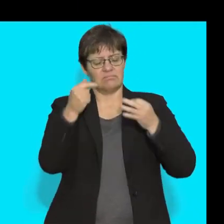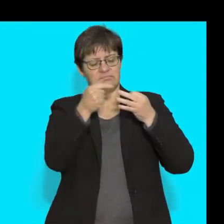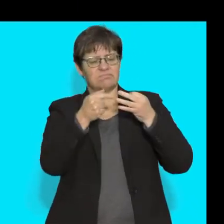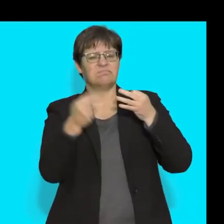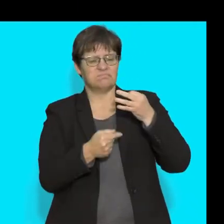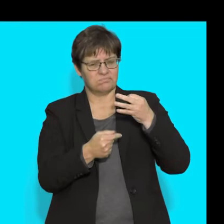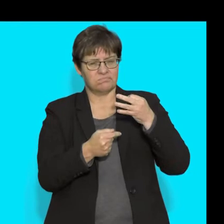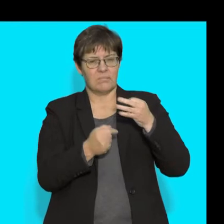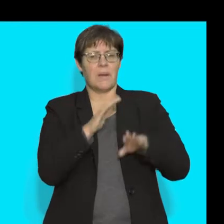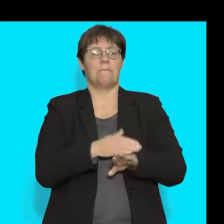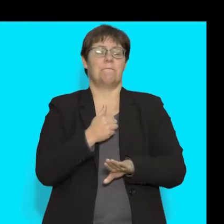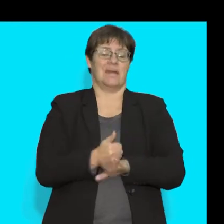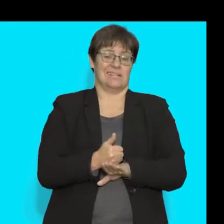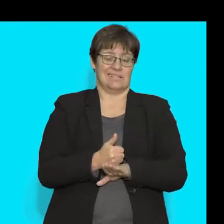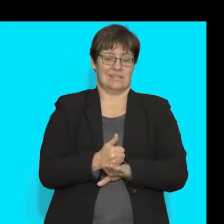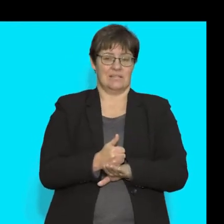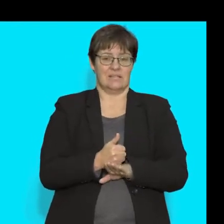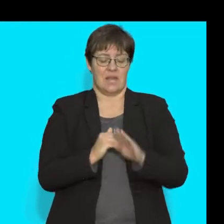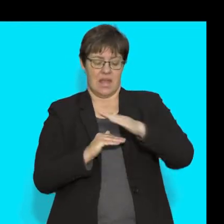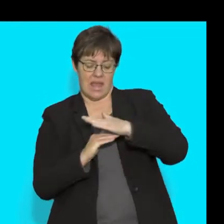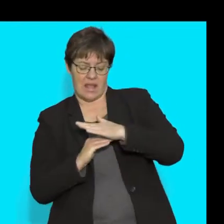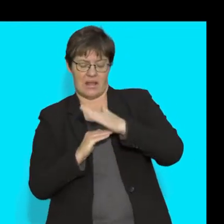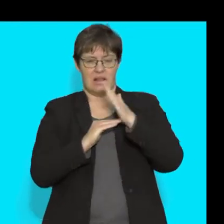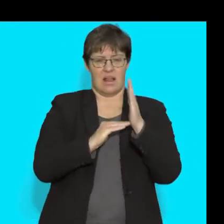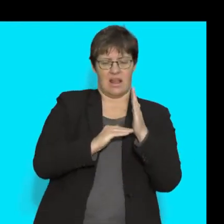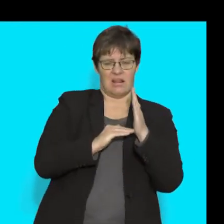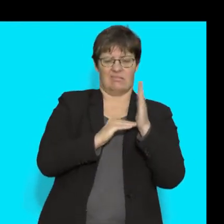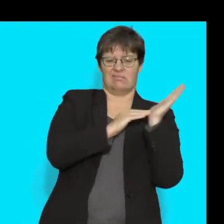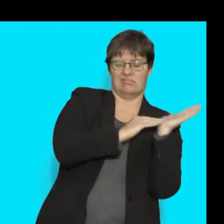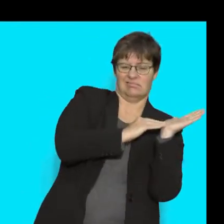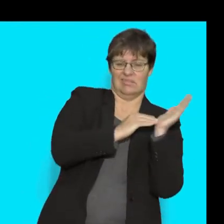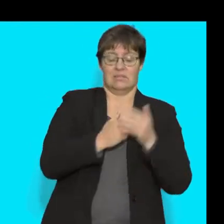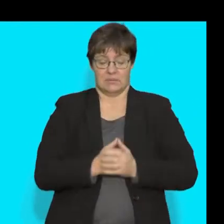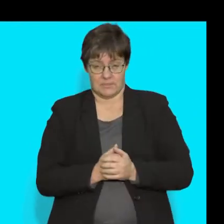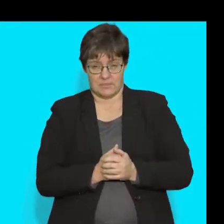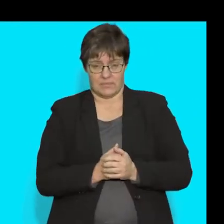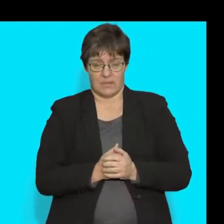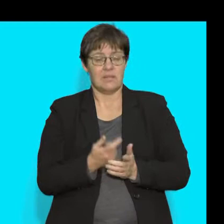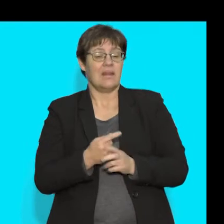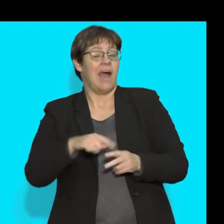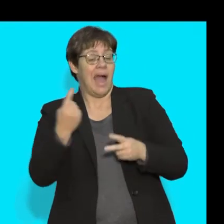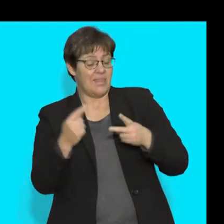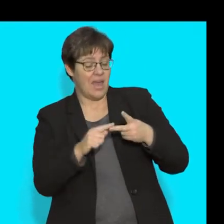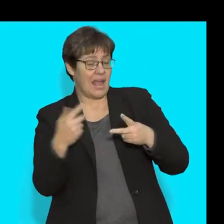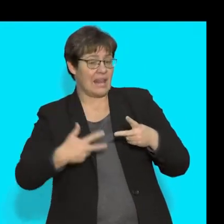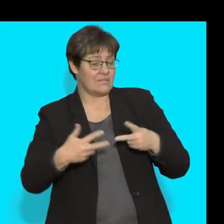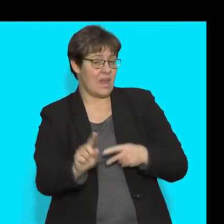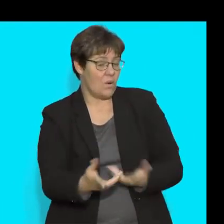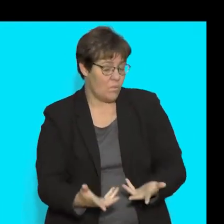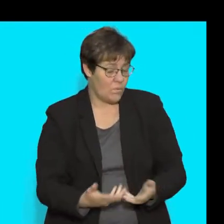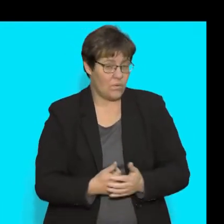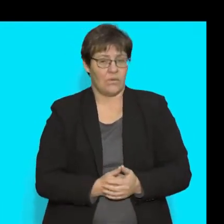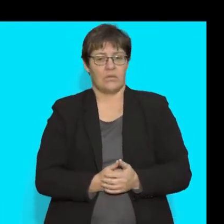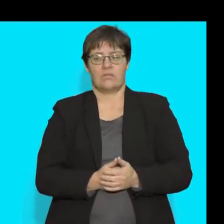based on the angles, right? And then we have another way of classifying triangles using